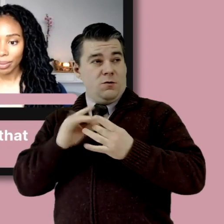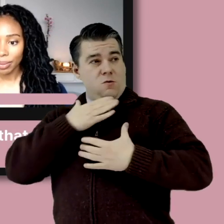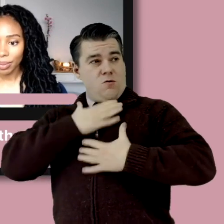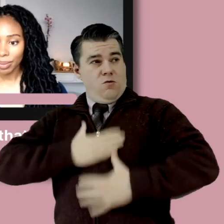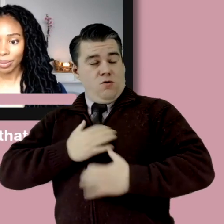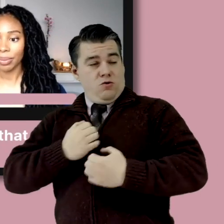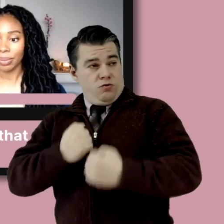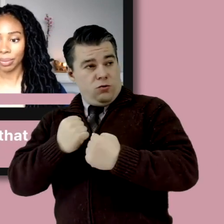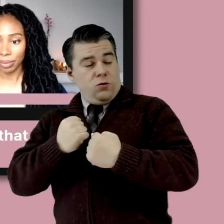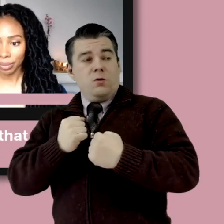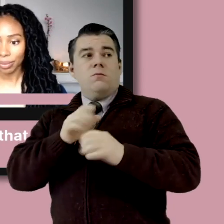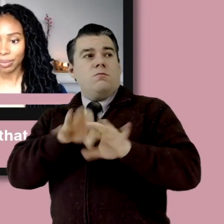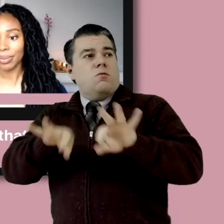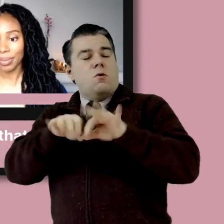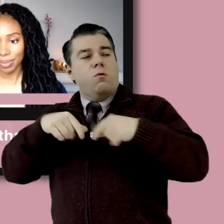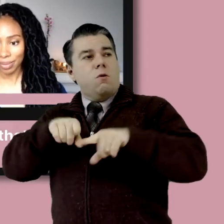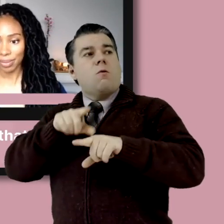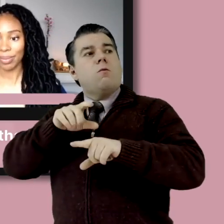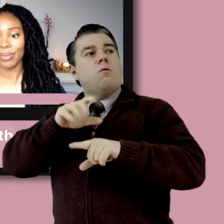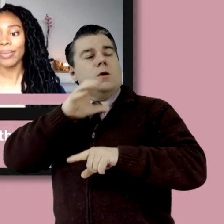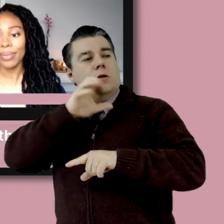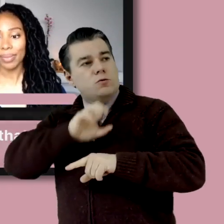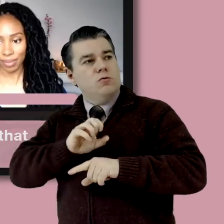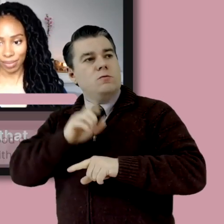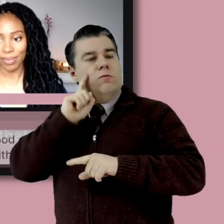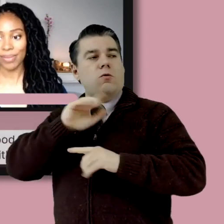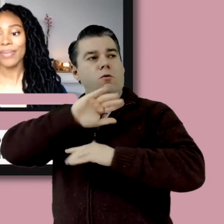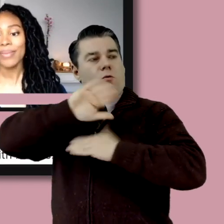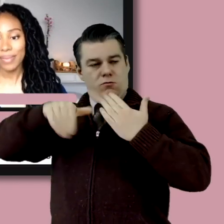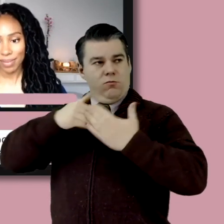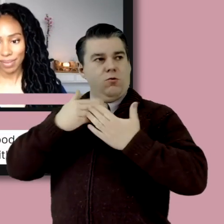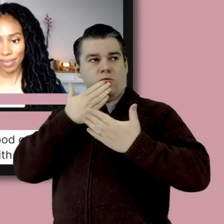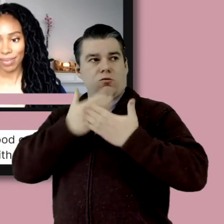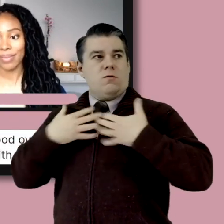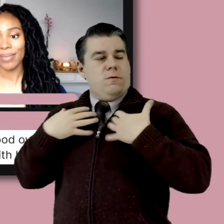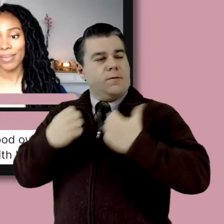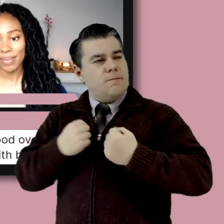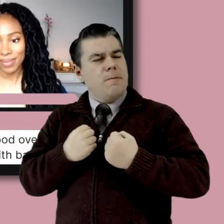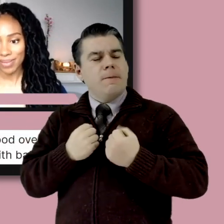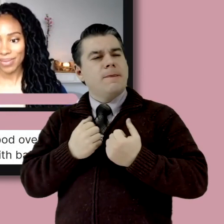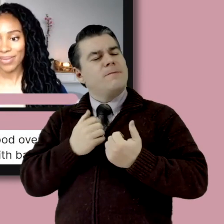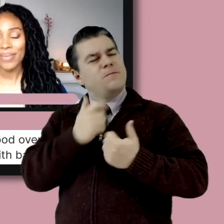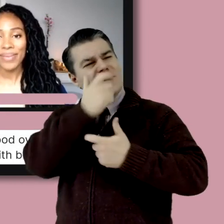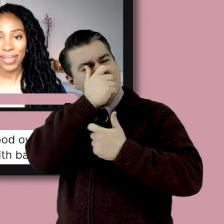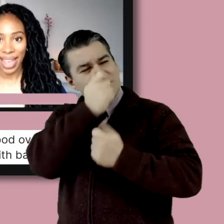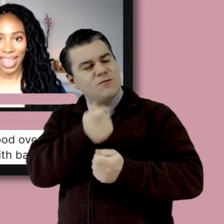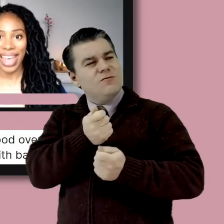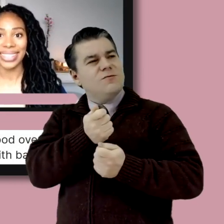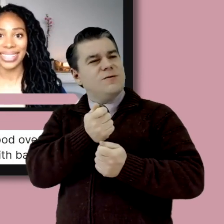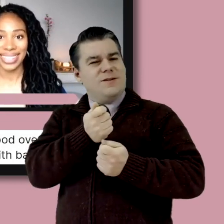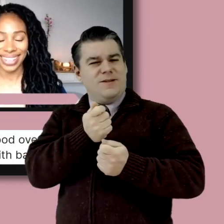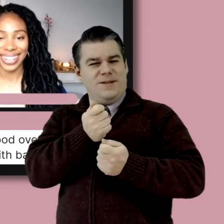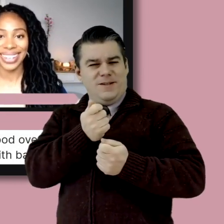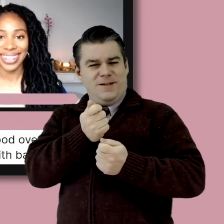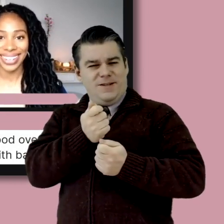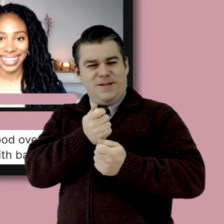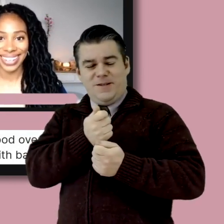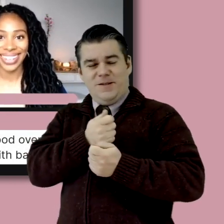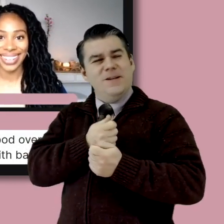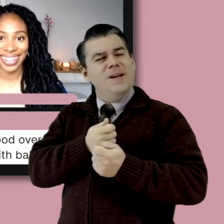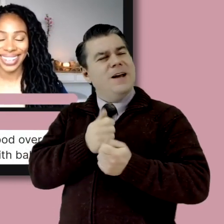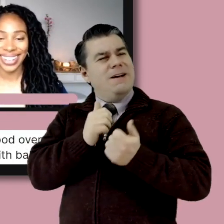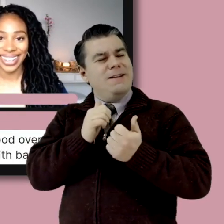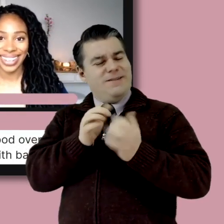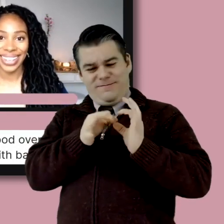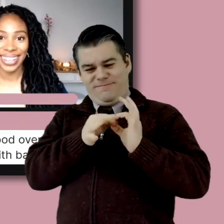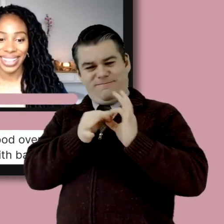Core strengthening is so important as we age for overall good health. How interesting to hear